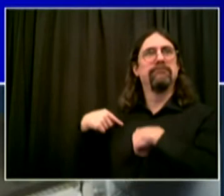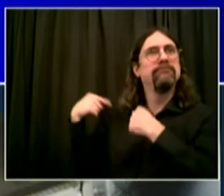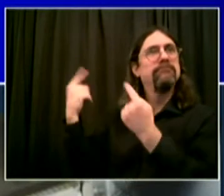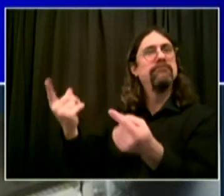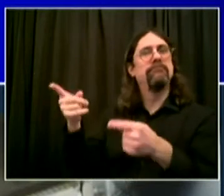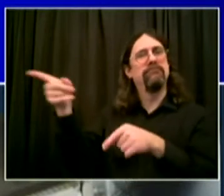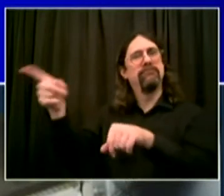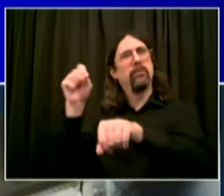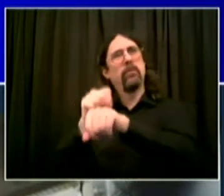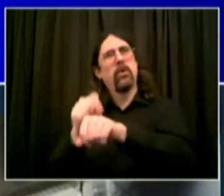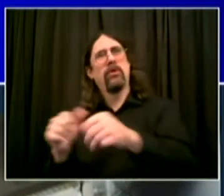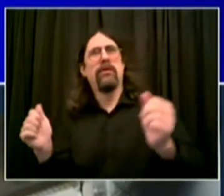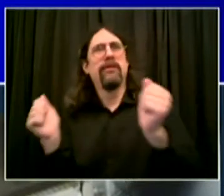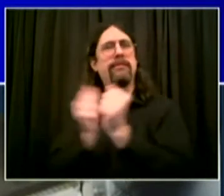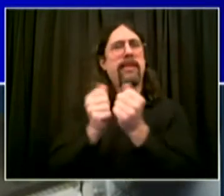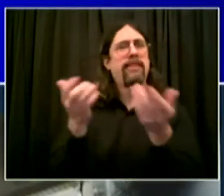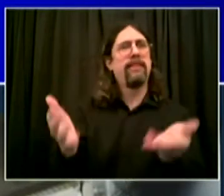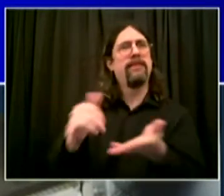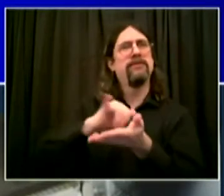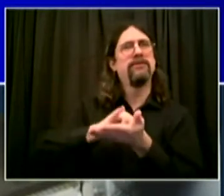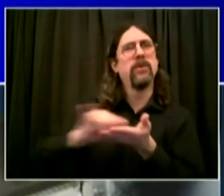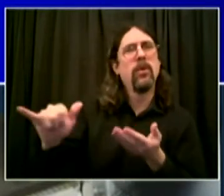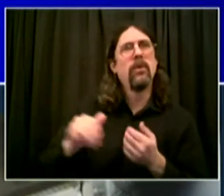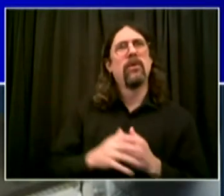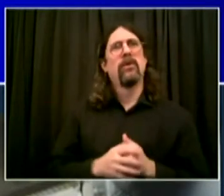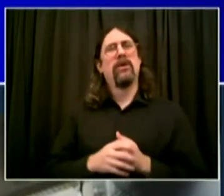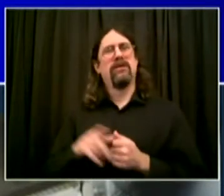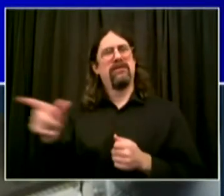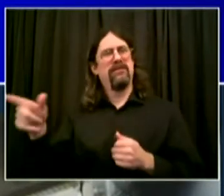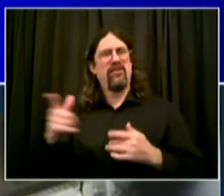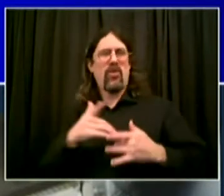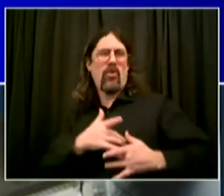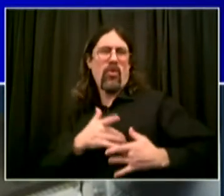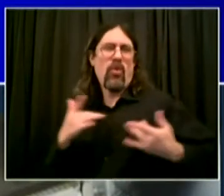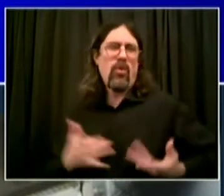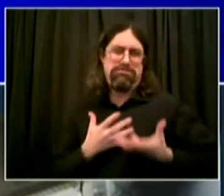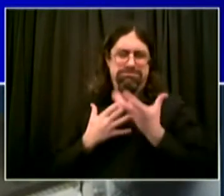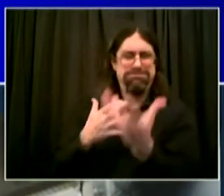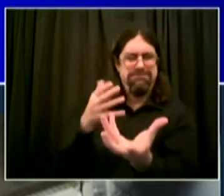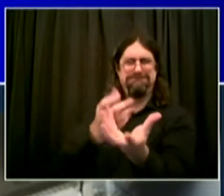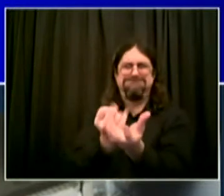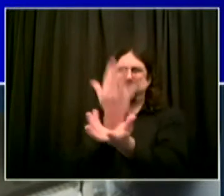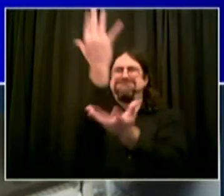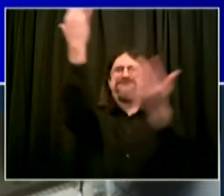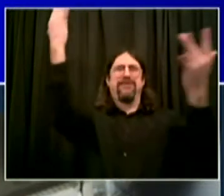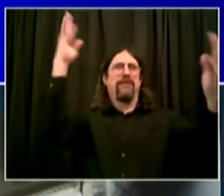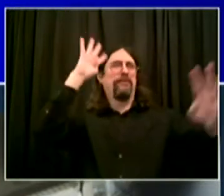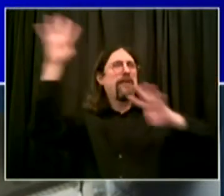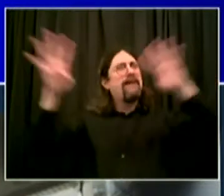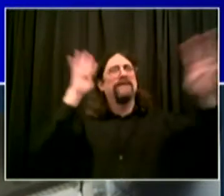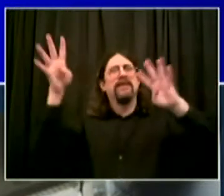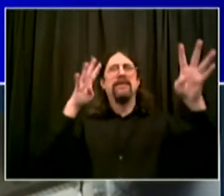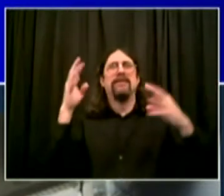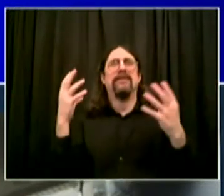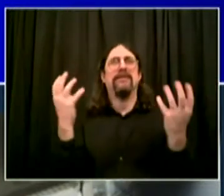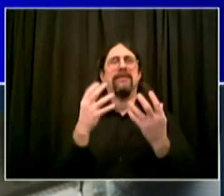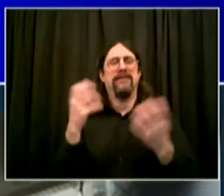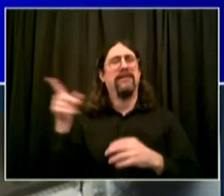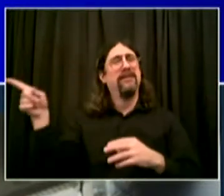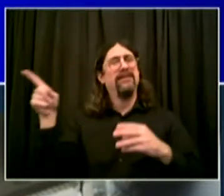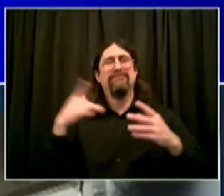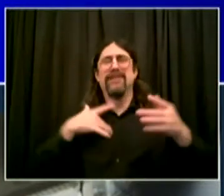all creativity, didn't start out his career assuming he'd be helping the homeless, but his heart was moved, and he made it his life's